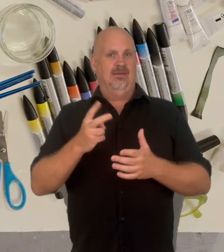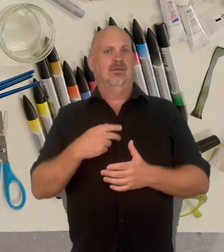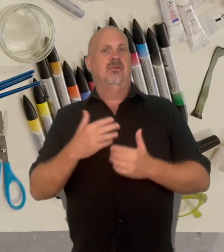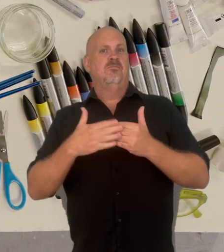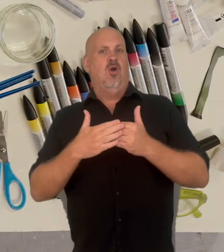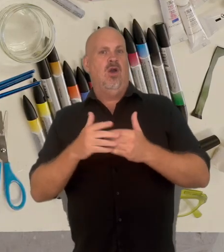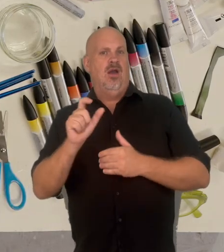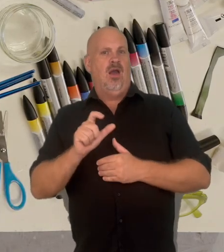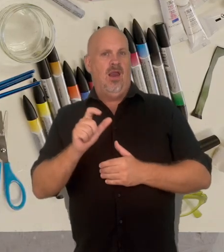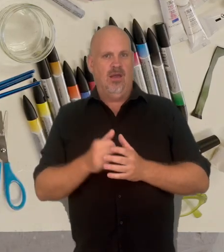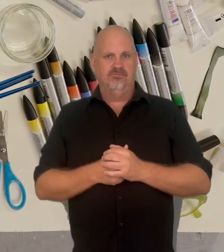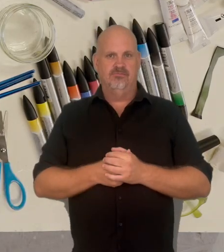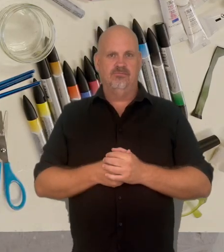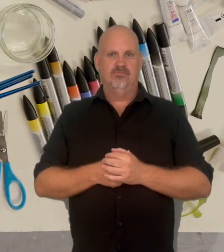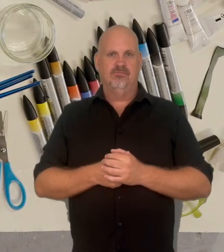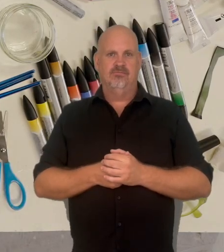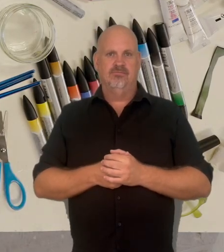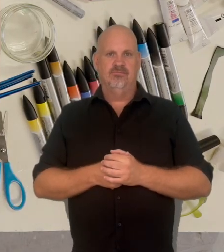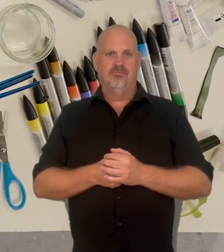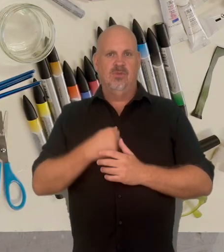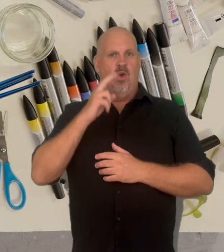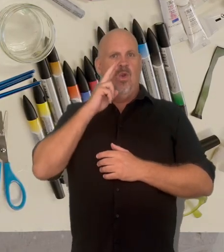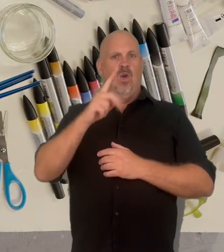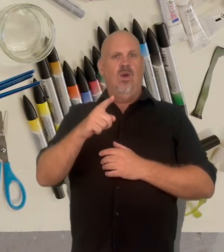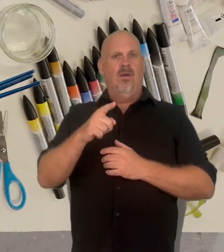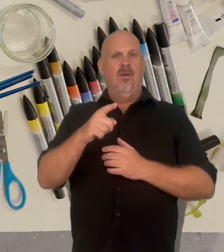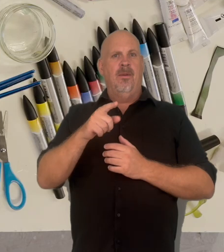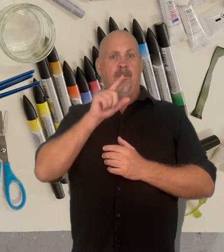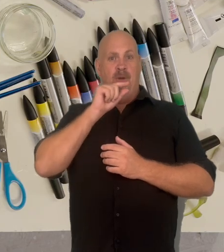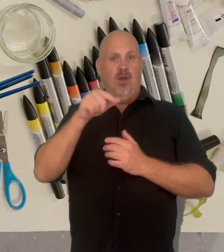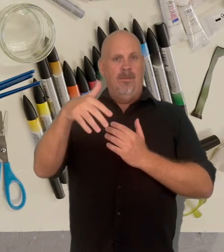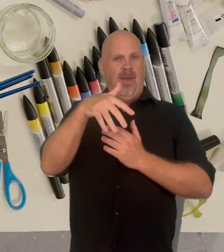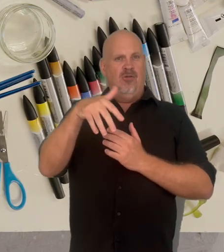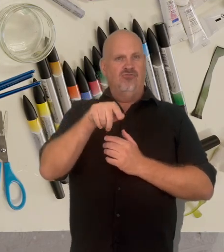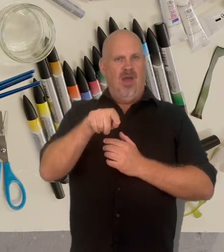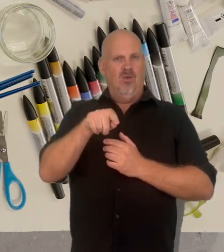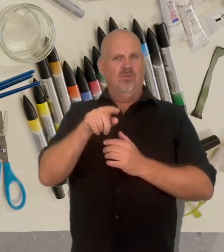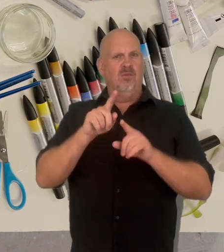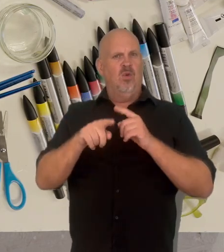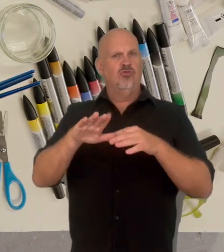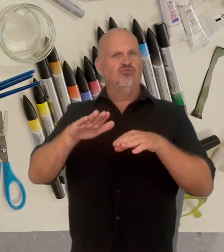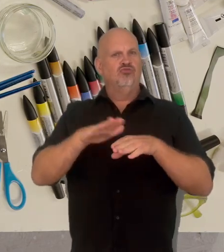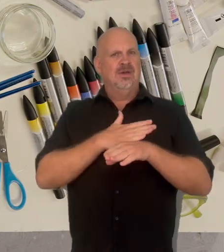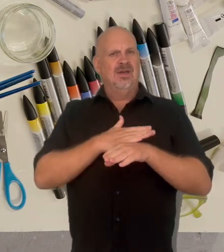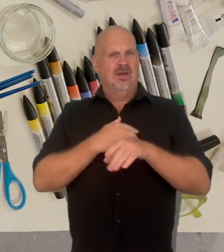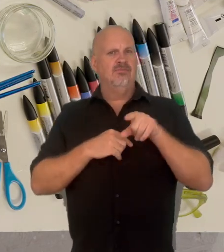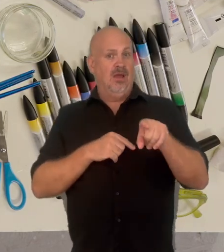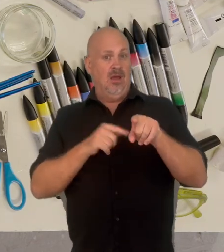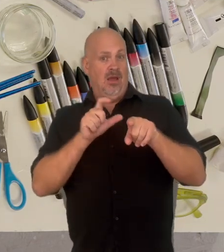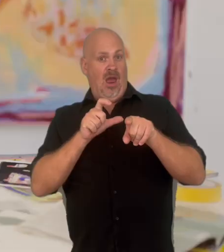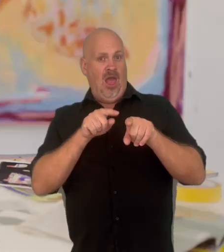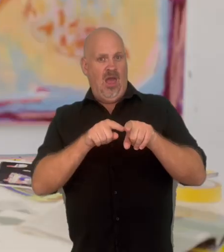going to look at the background of this bird, this minty green, and I'm going to just use that color to